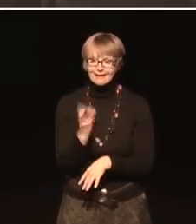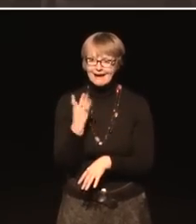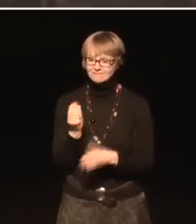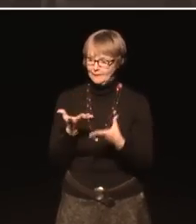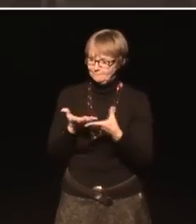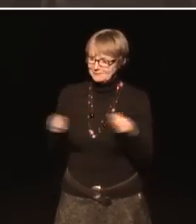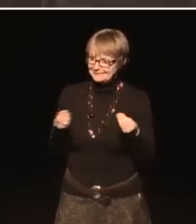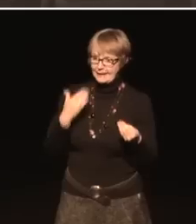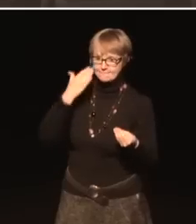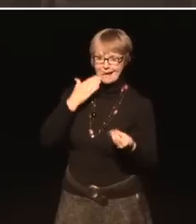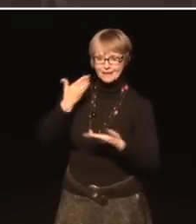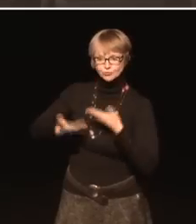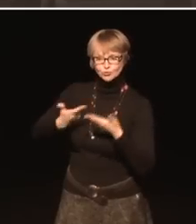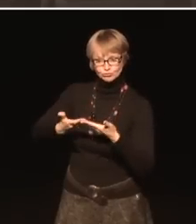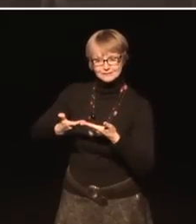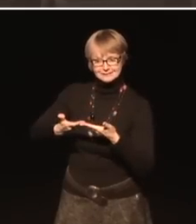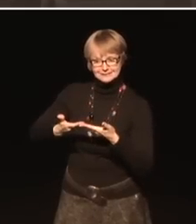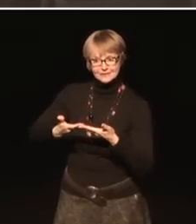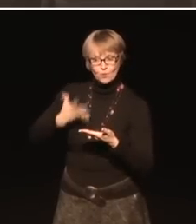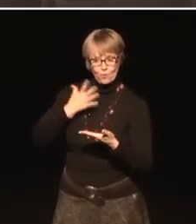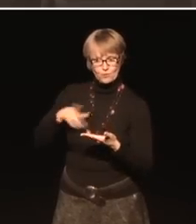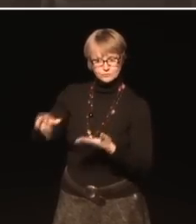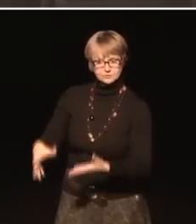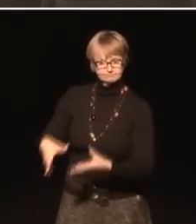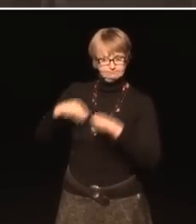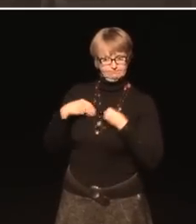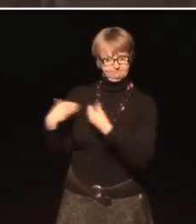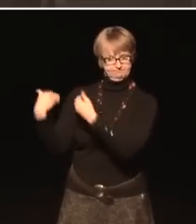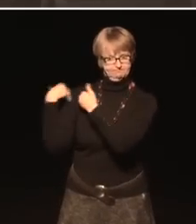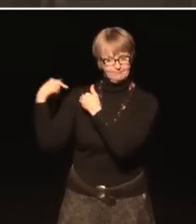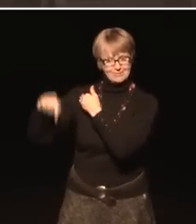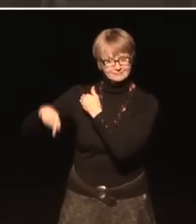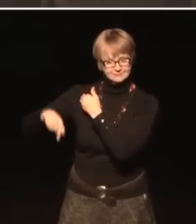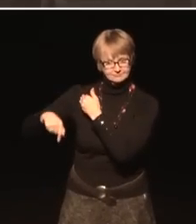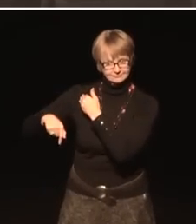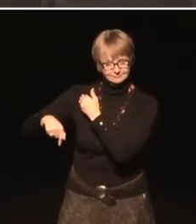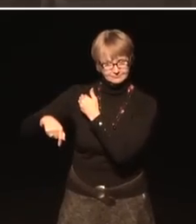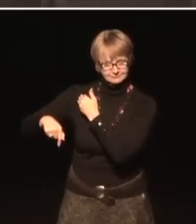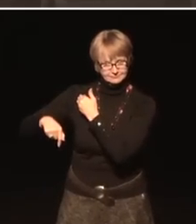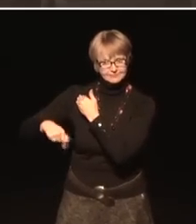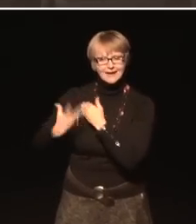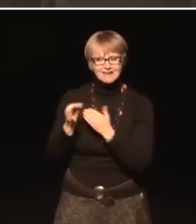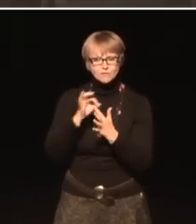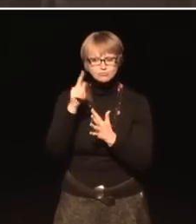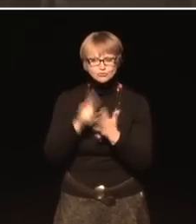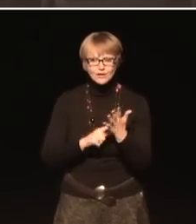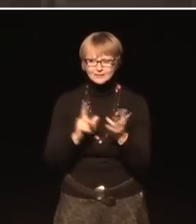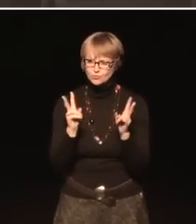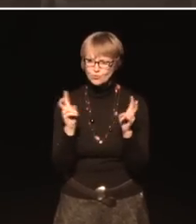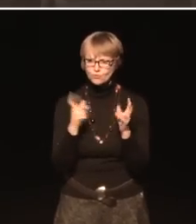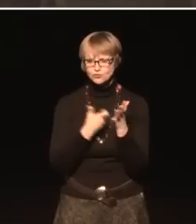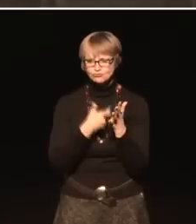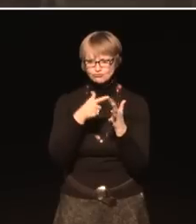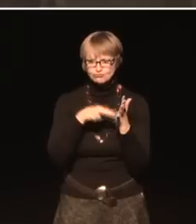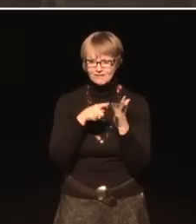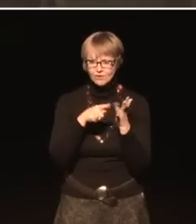story. So we're going to take that on. And we take that on with our project called Revolution Mix,